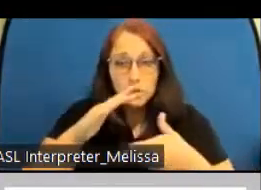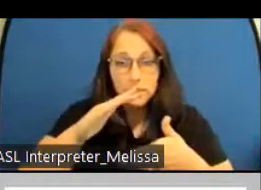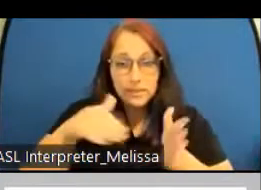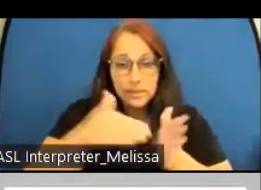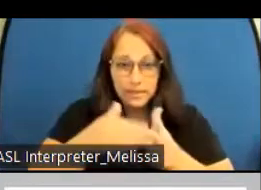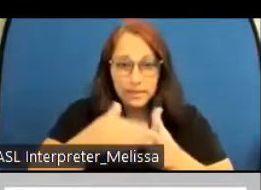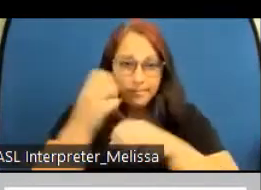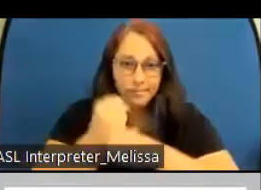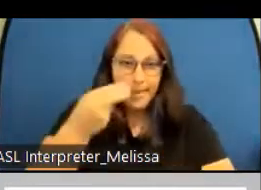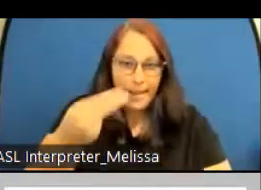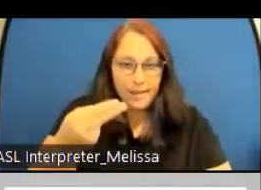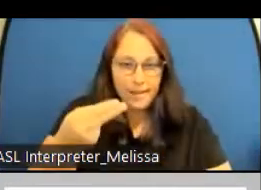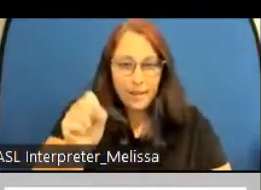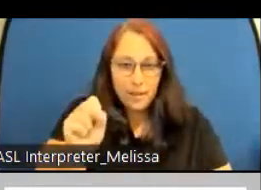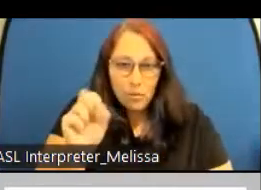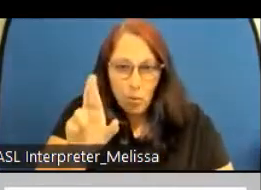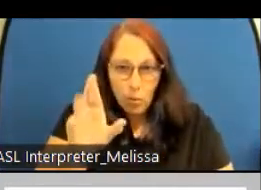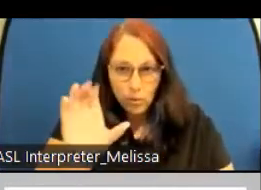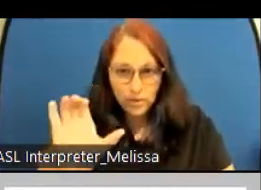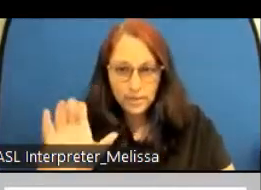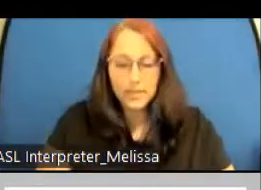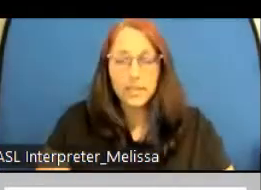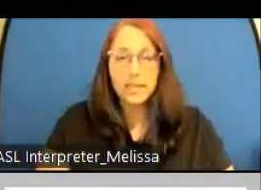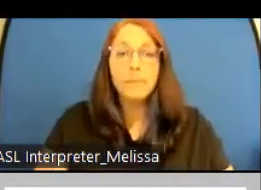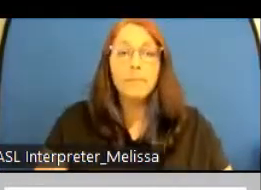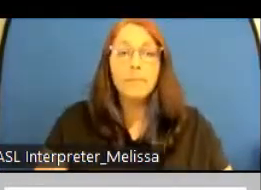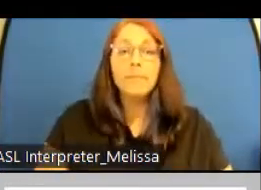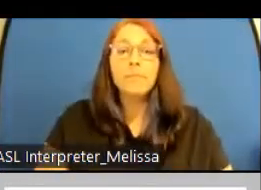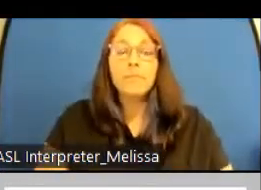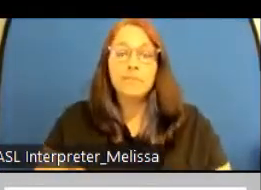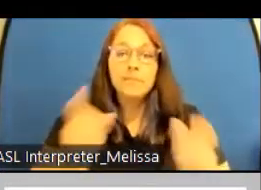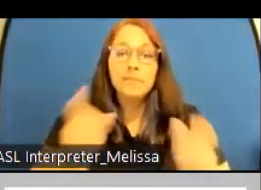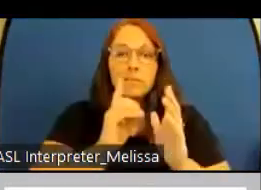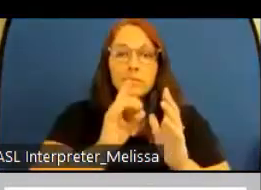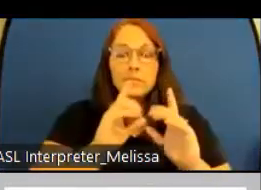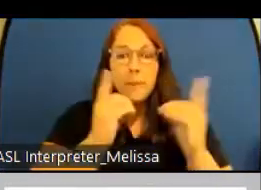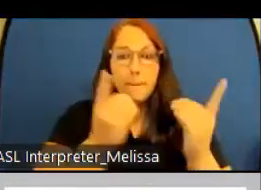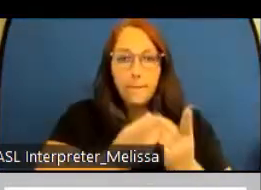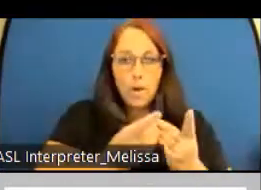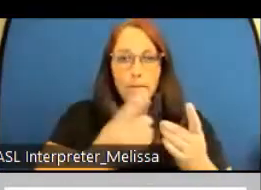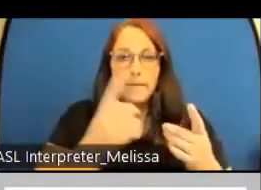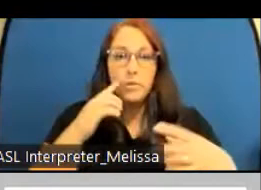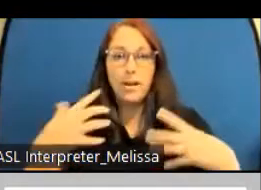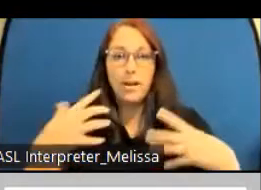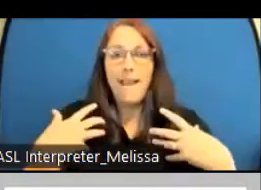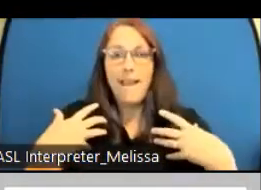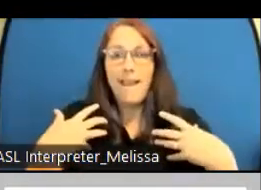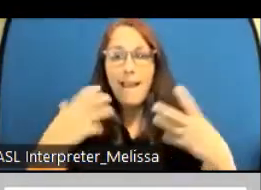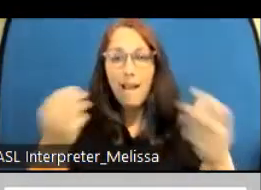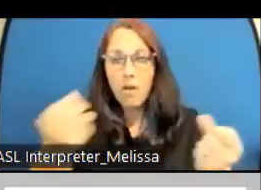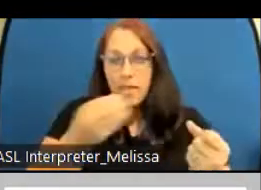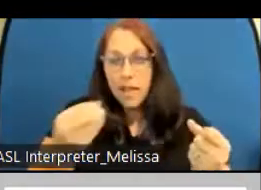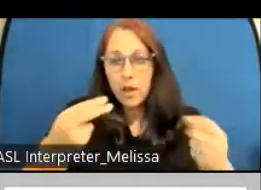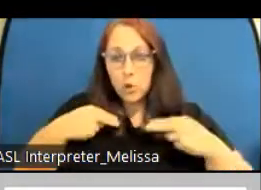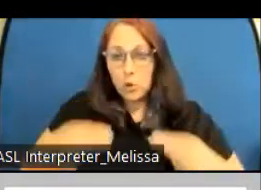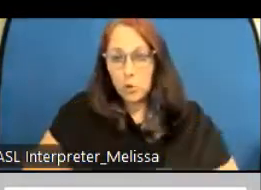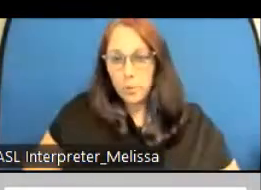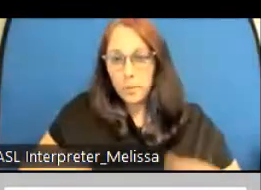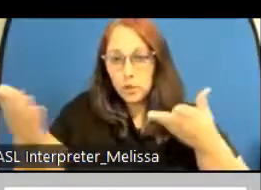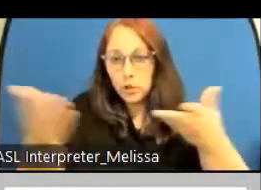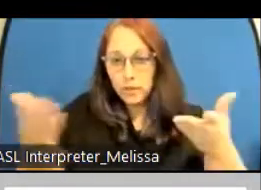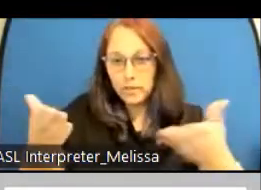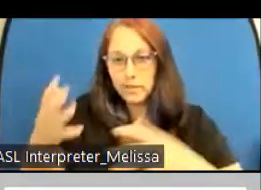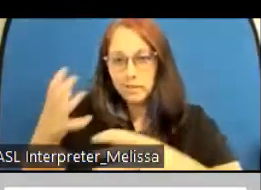partnership between the U.S. Department of Health and Human Services, or HHS, and the U.S. Department